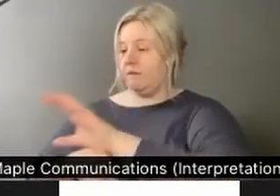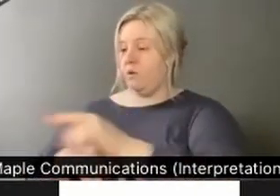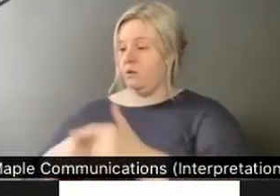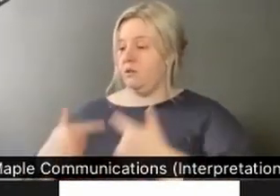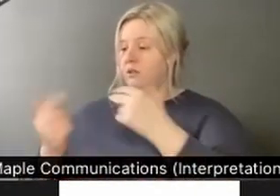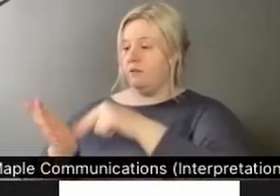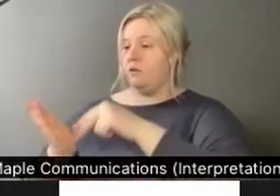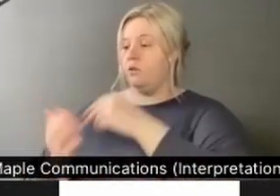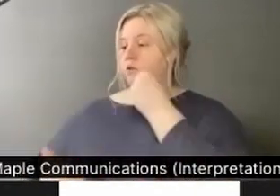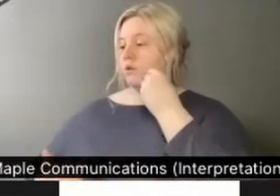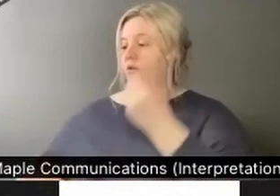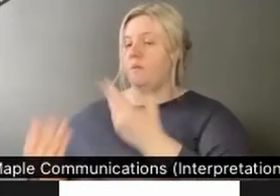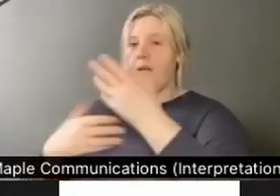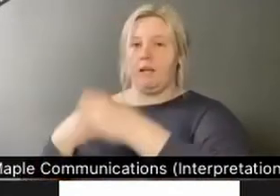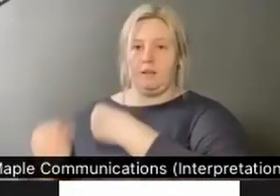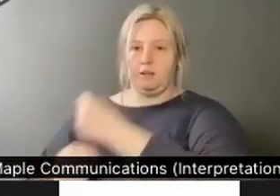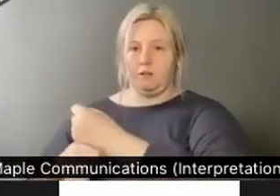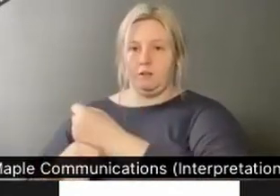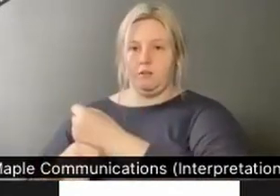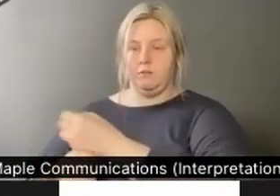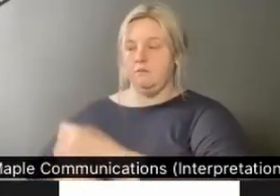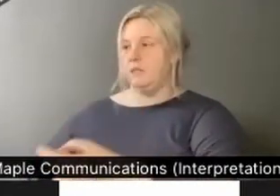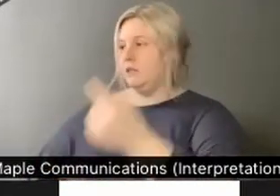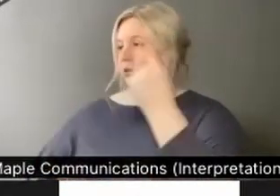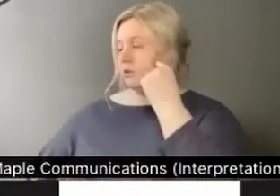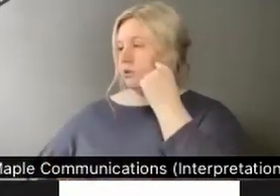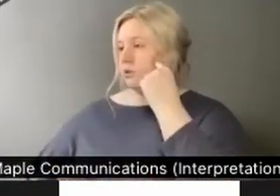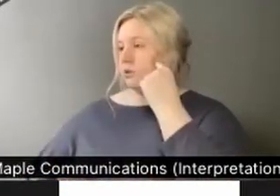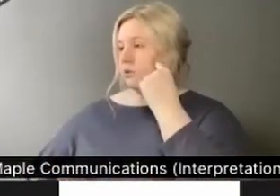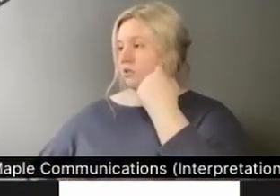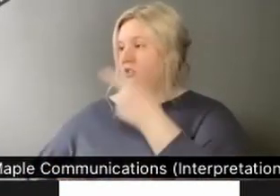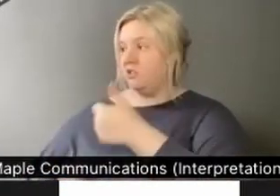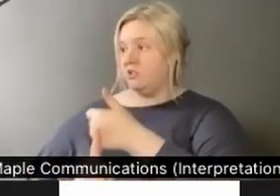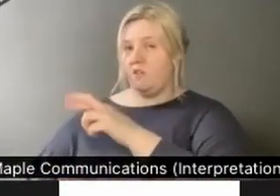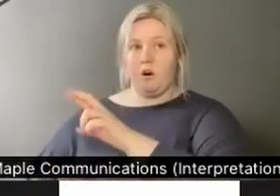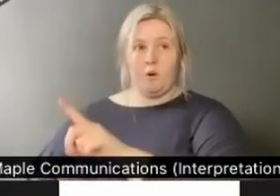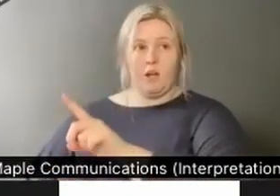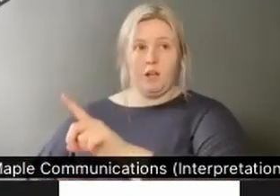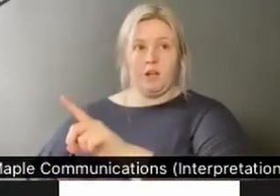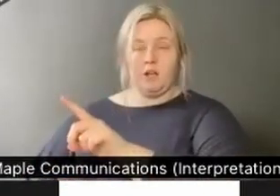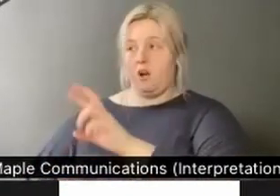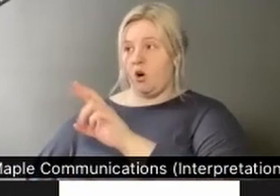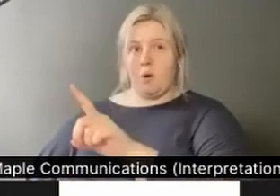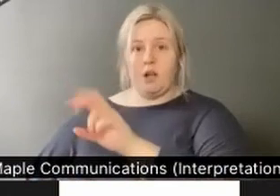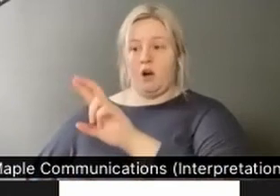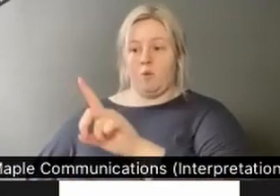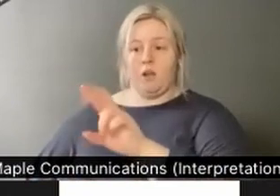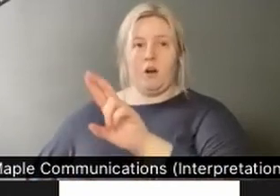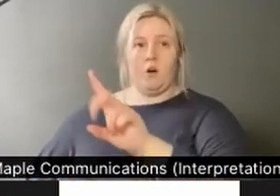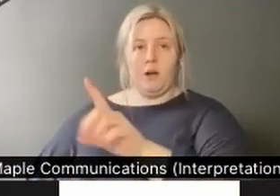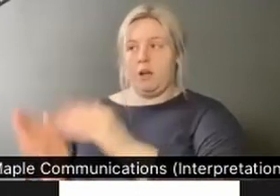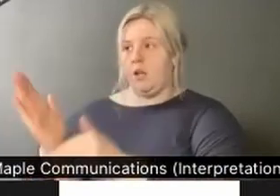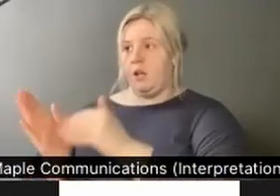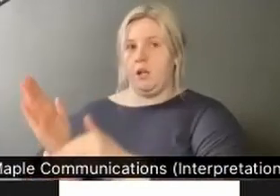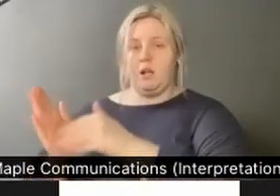many years, and had heard, "She's an R1, one too many times." So she changed her goals of